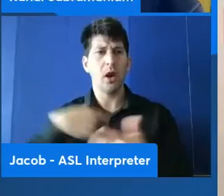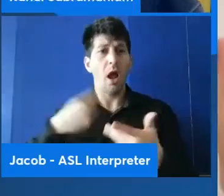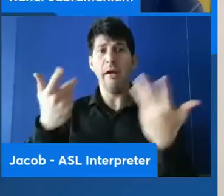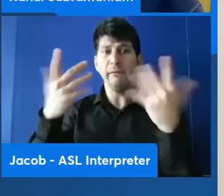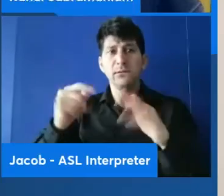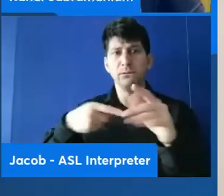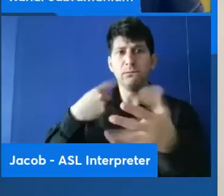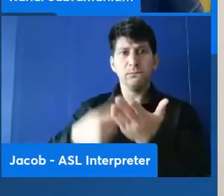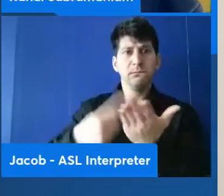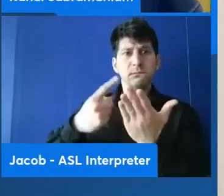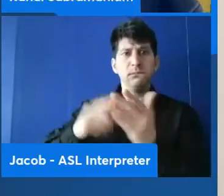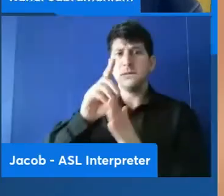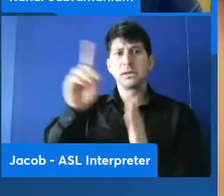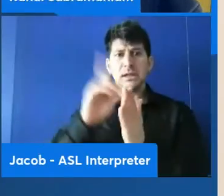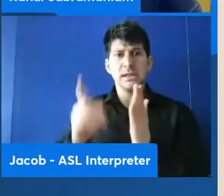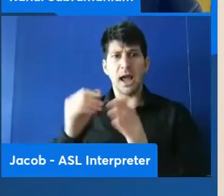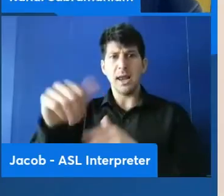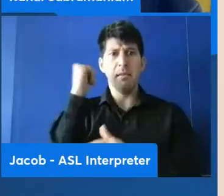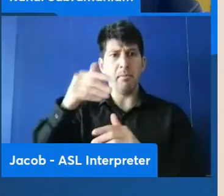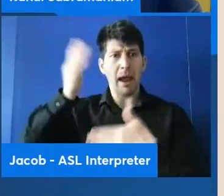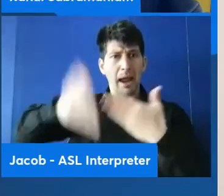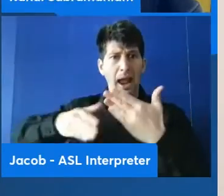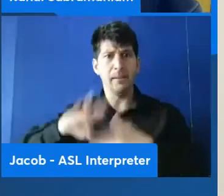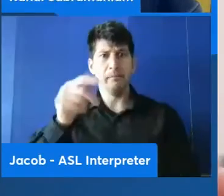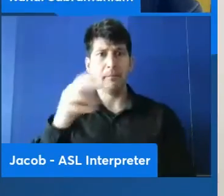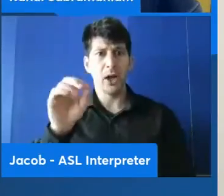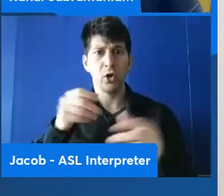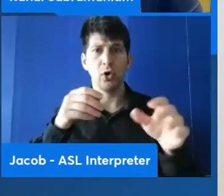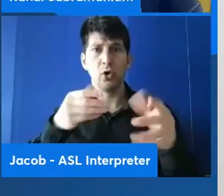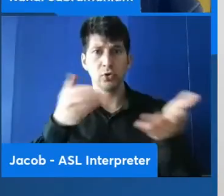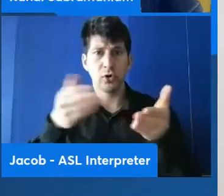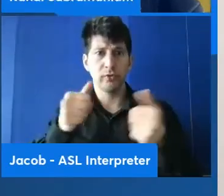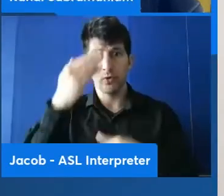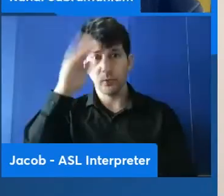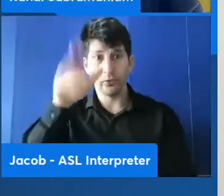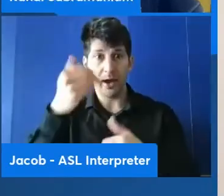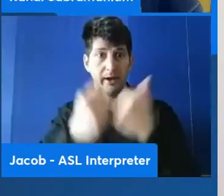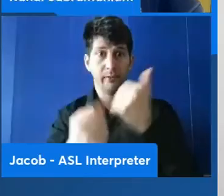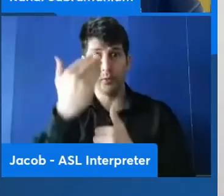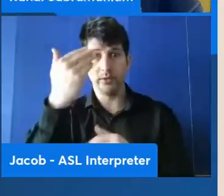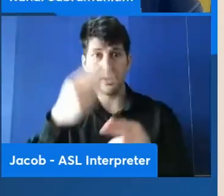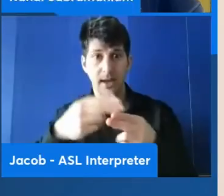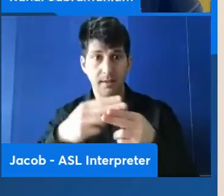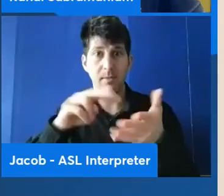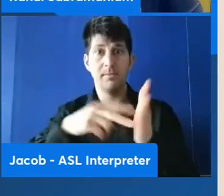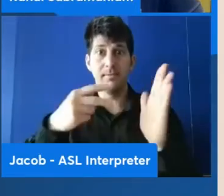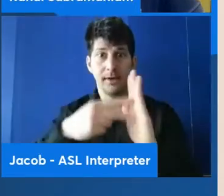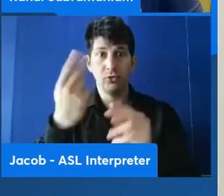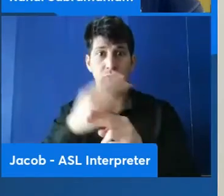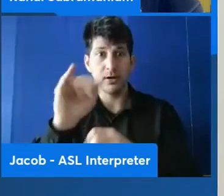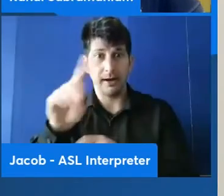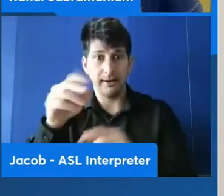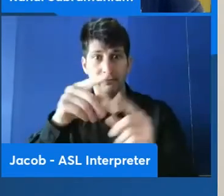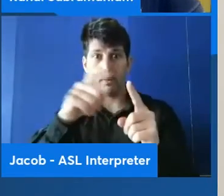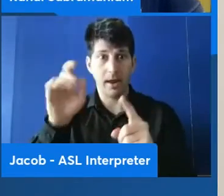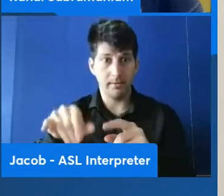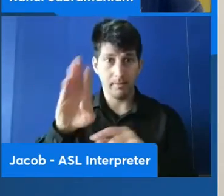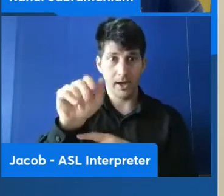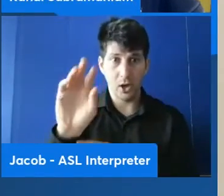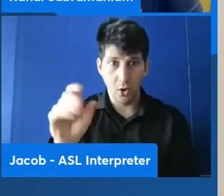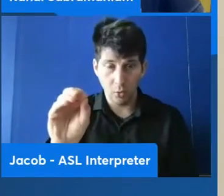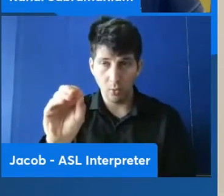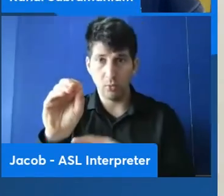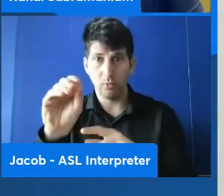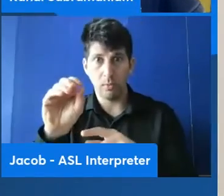It's the design of our back end. First we have to call the bingo service. See, bingo knows everyone's name-o, so we get the user's ID out of there. Then from bingo, we can